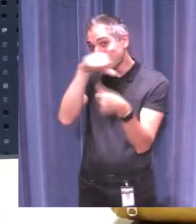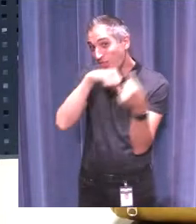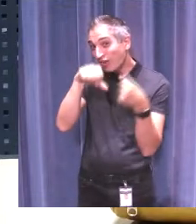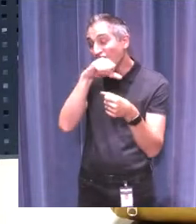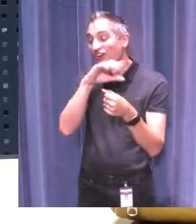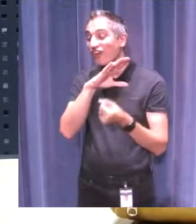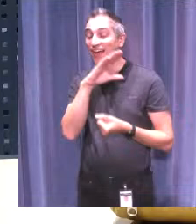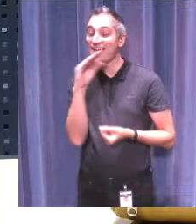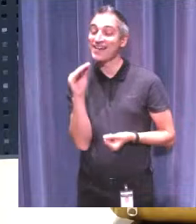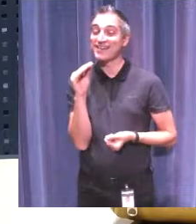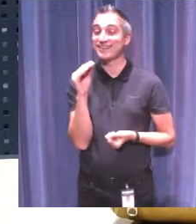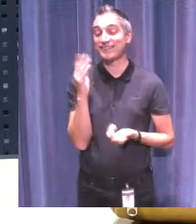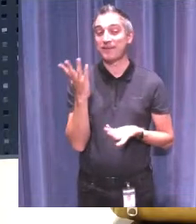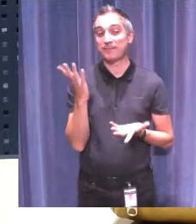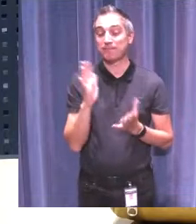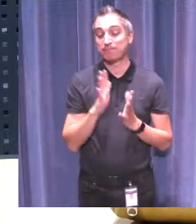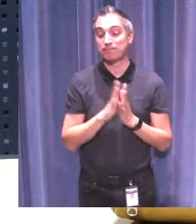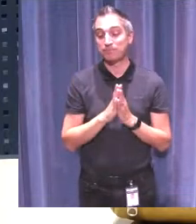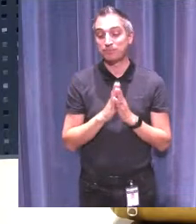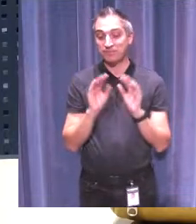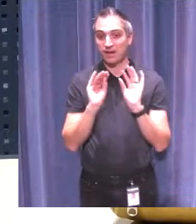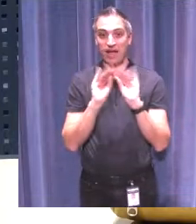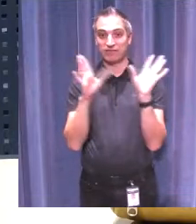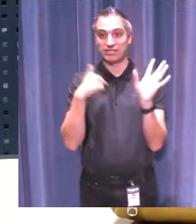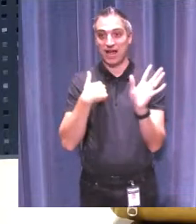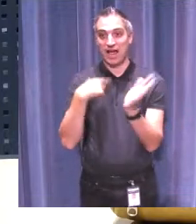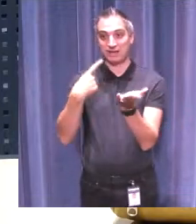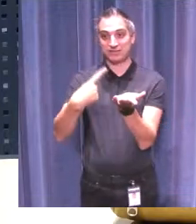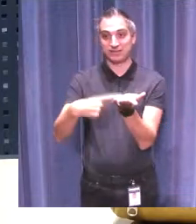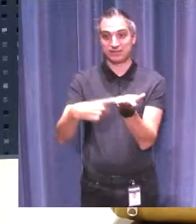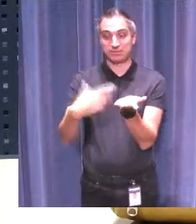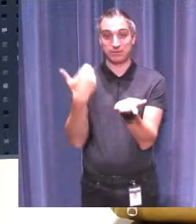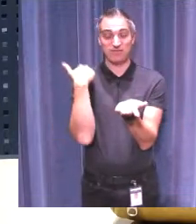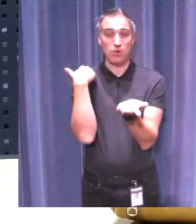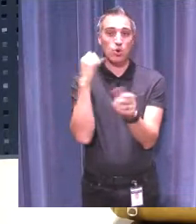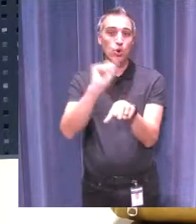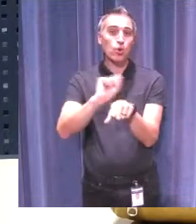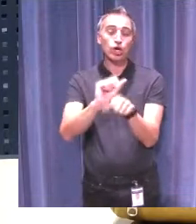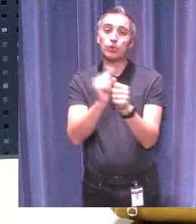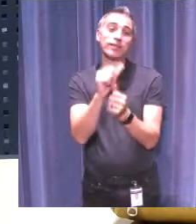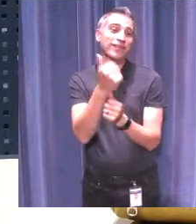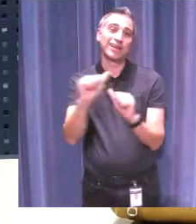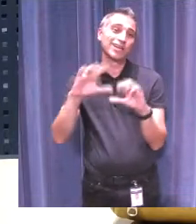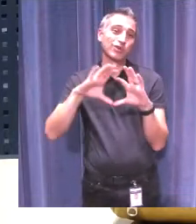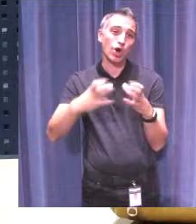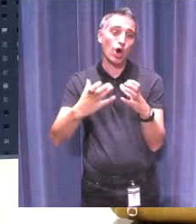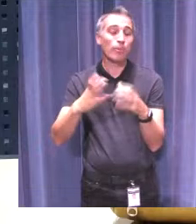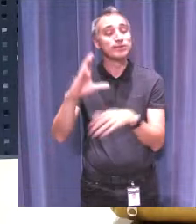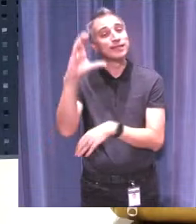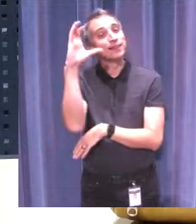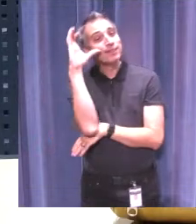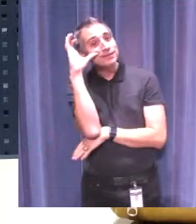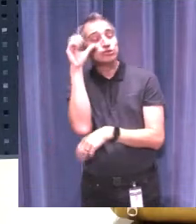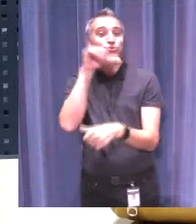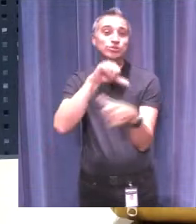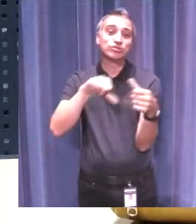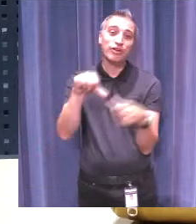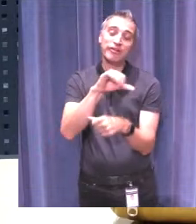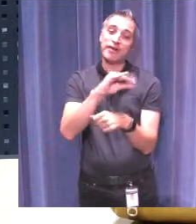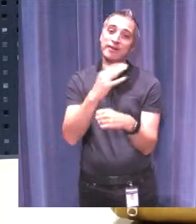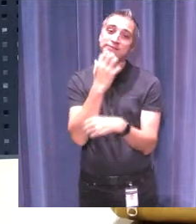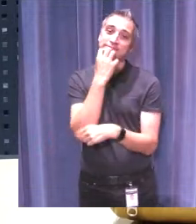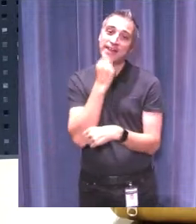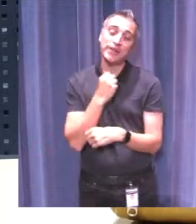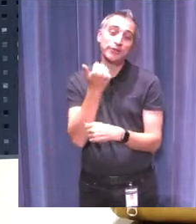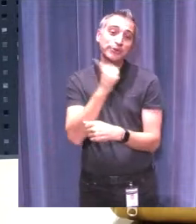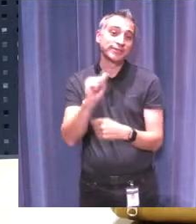And obviously, as I said before, working with any group, listening to each other and valuing